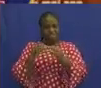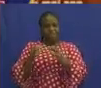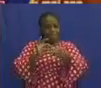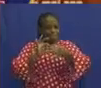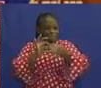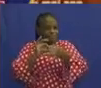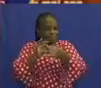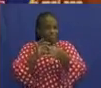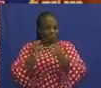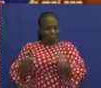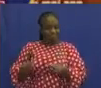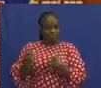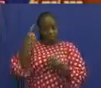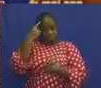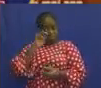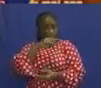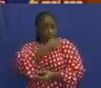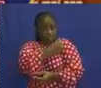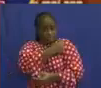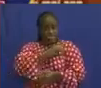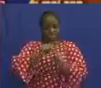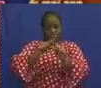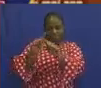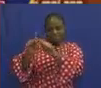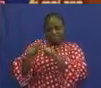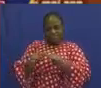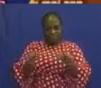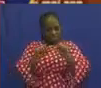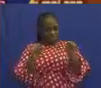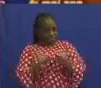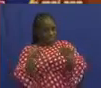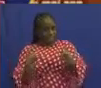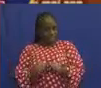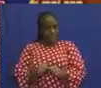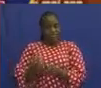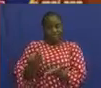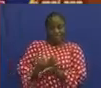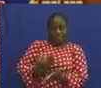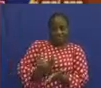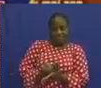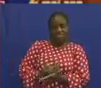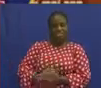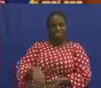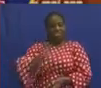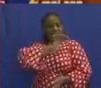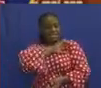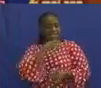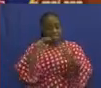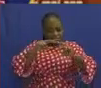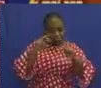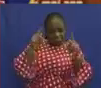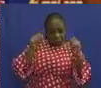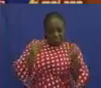for vaccine manufacturing in various areas, such as funding, clinical trials,